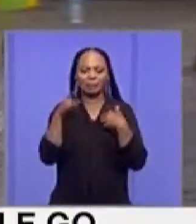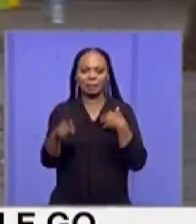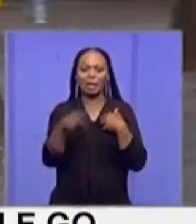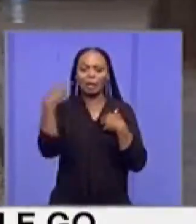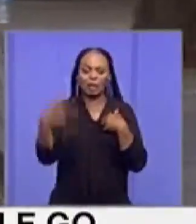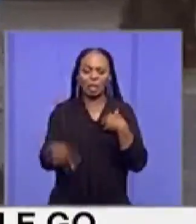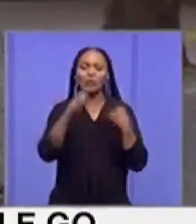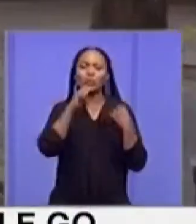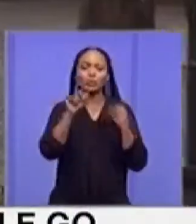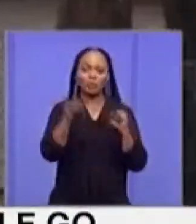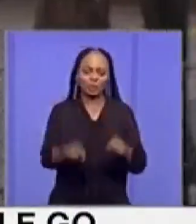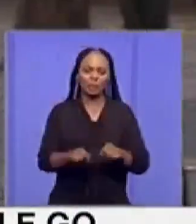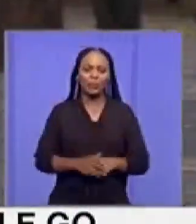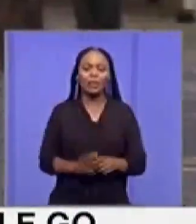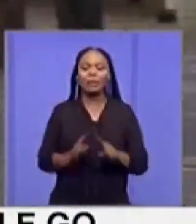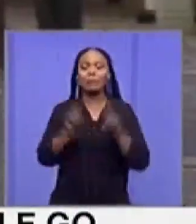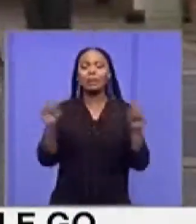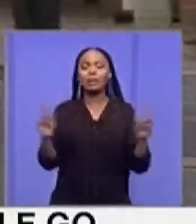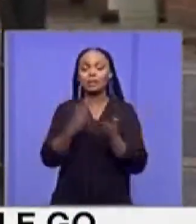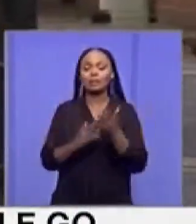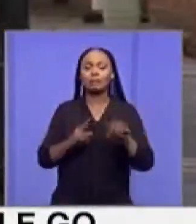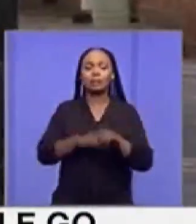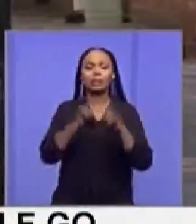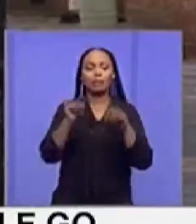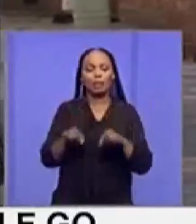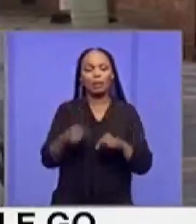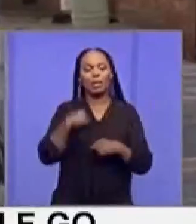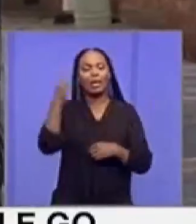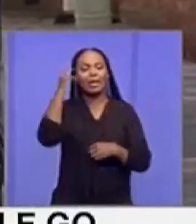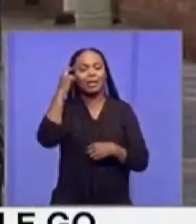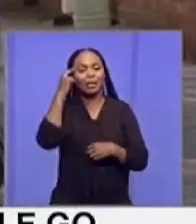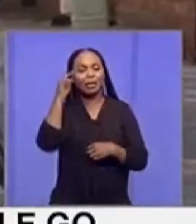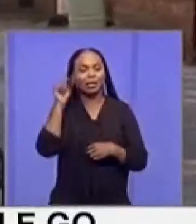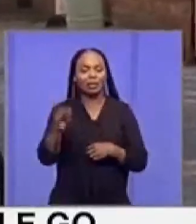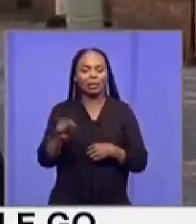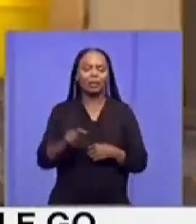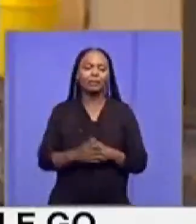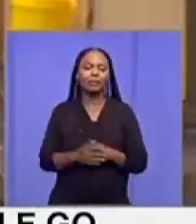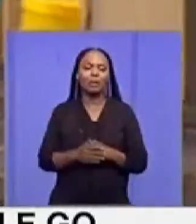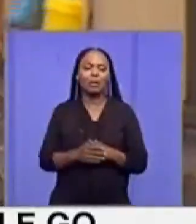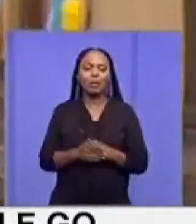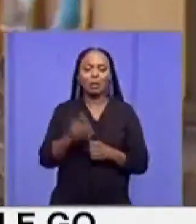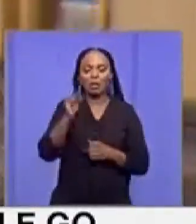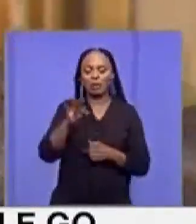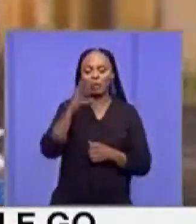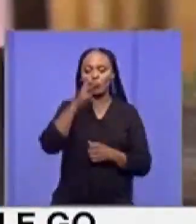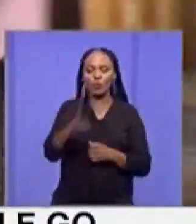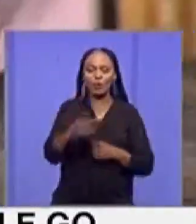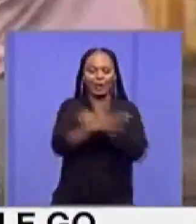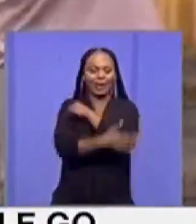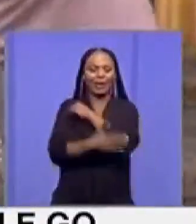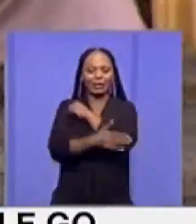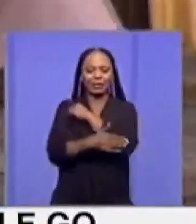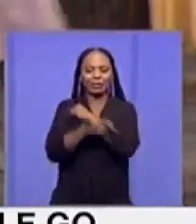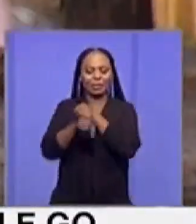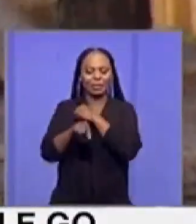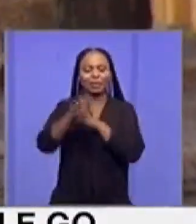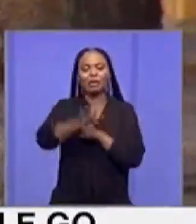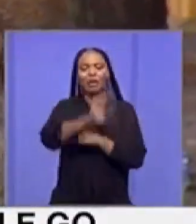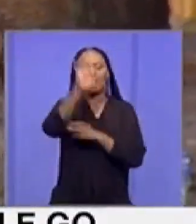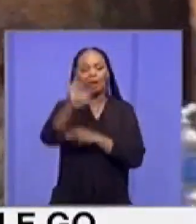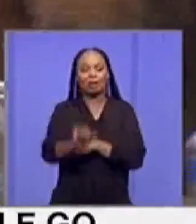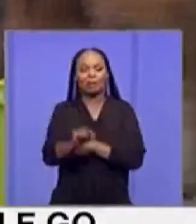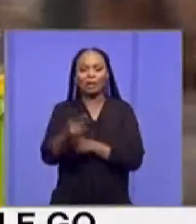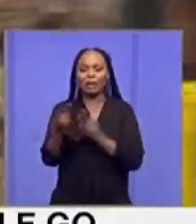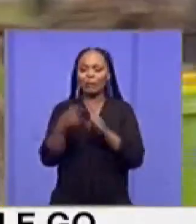true. But at the same time, I think when you look at the country, when you look at South Africa, where it